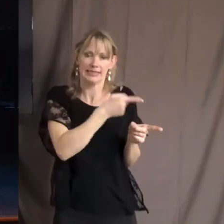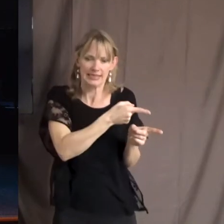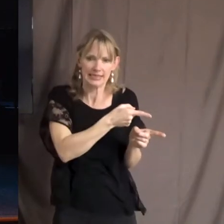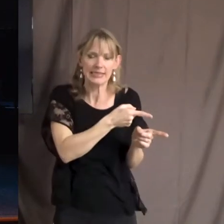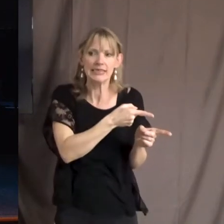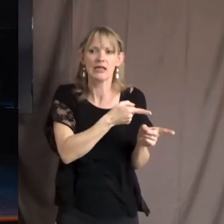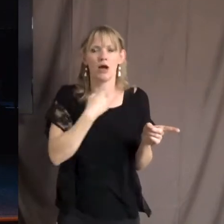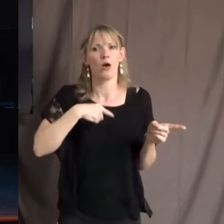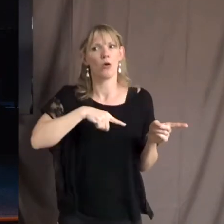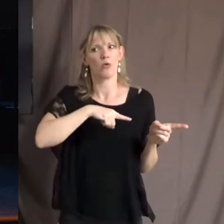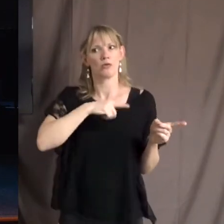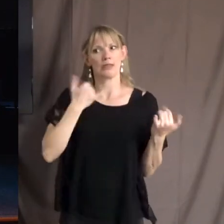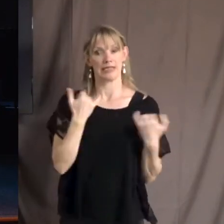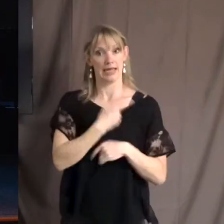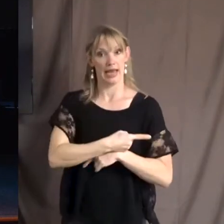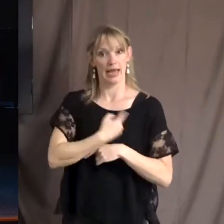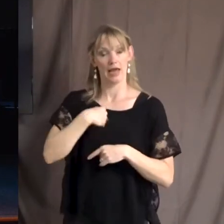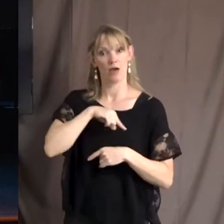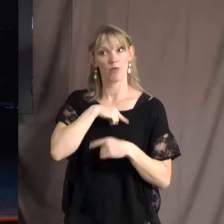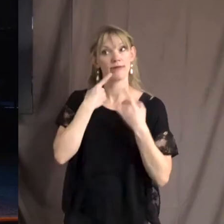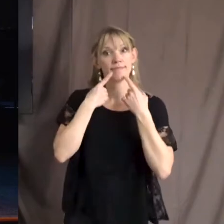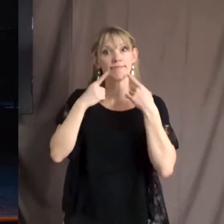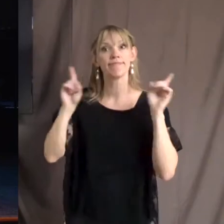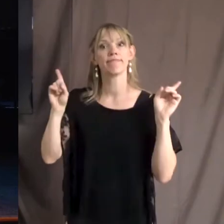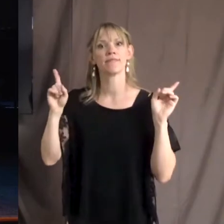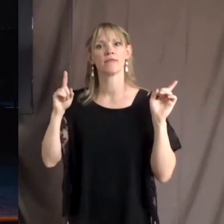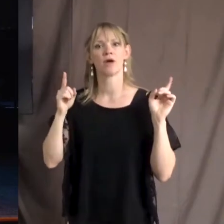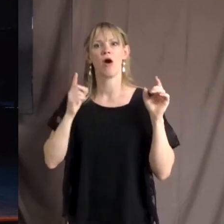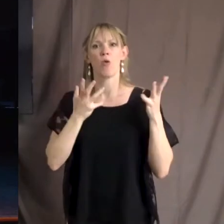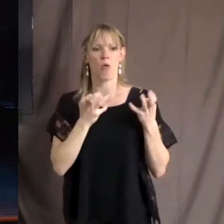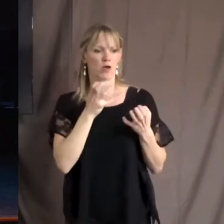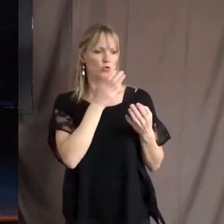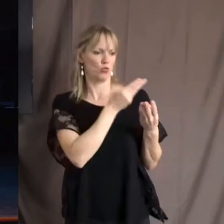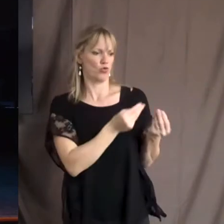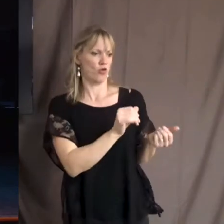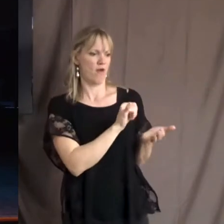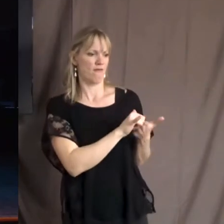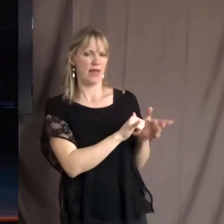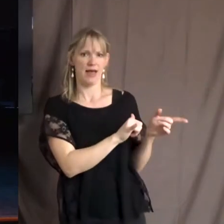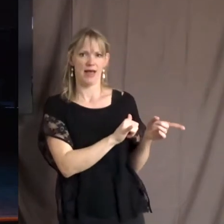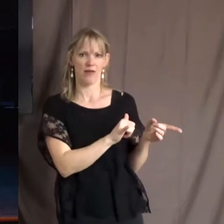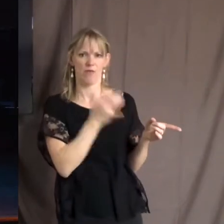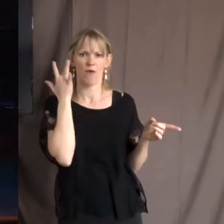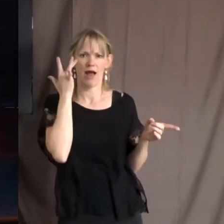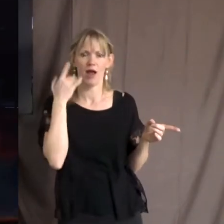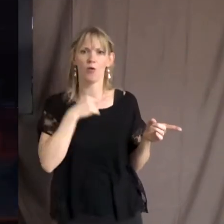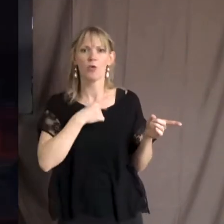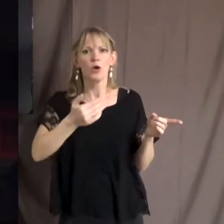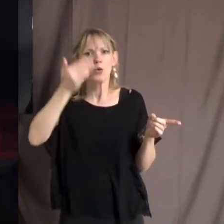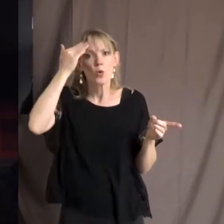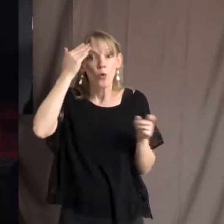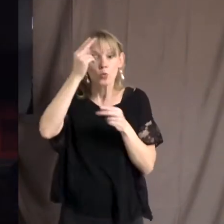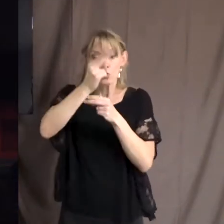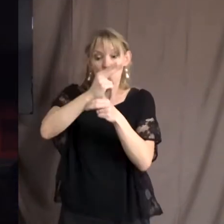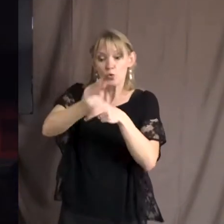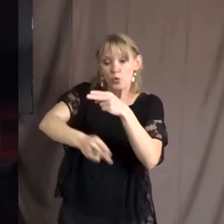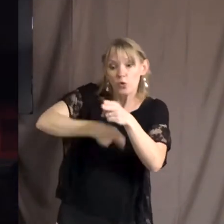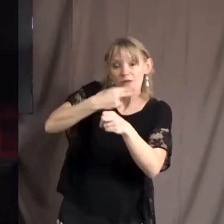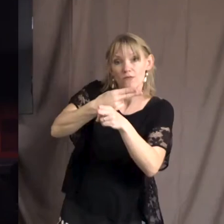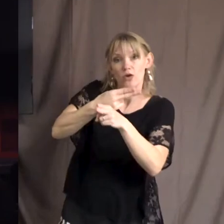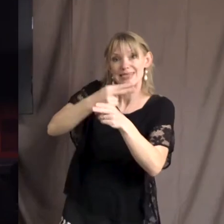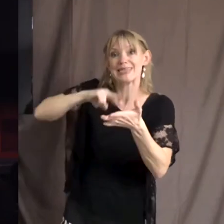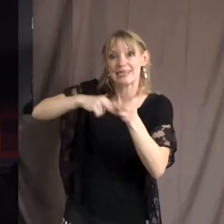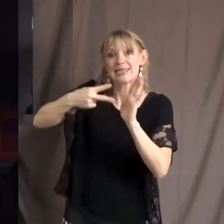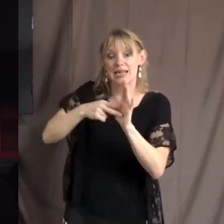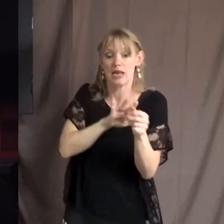would assert today that we want to solve that because something in us knows that the universe is meant to be abundant for everyone,